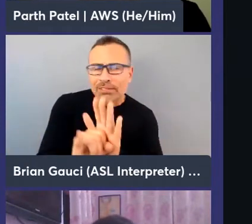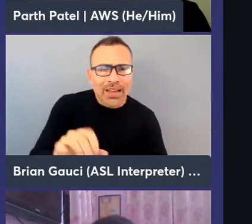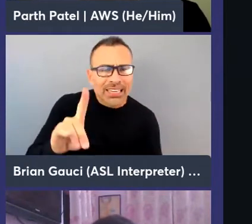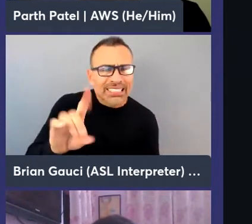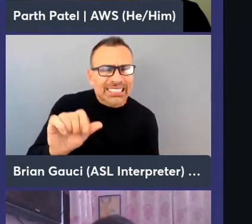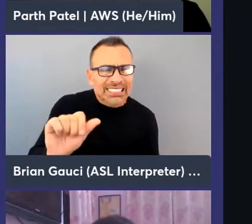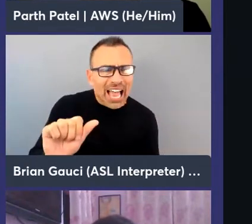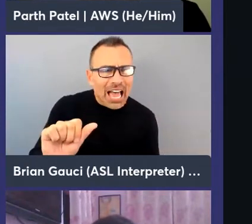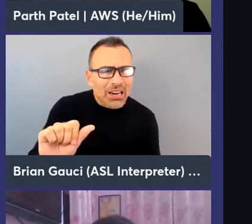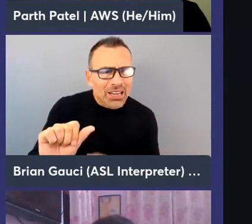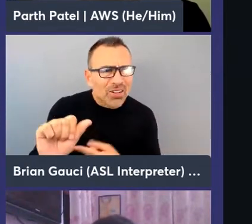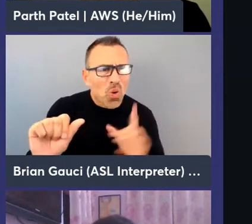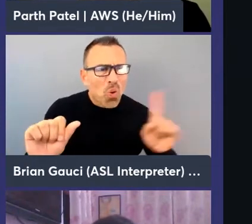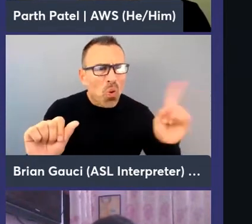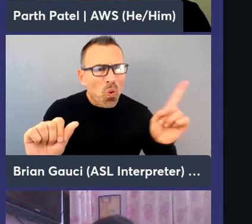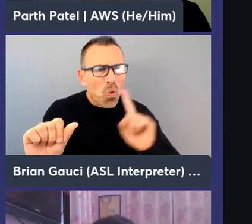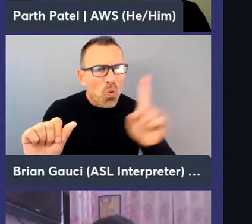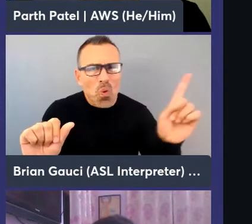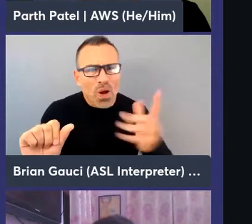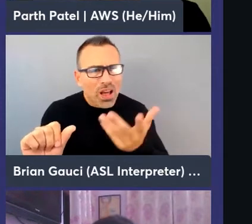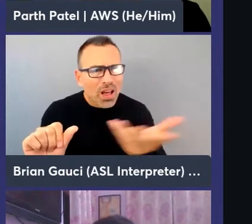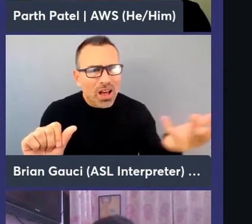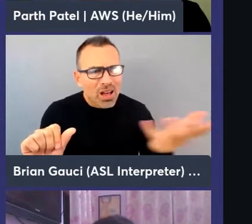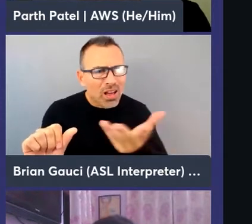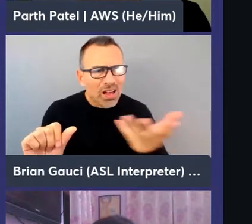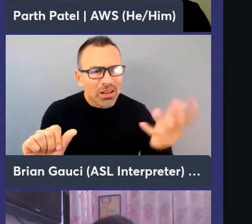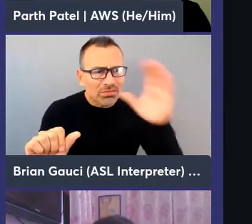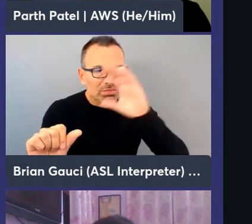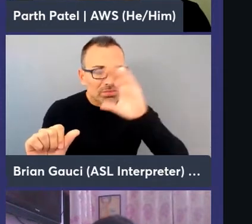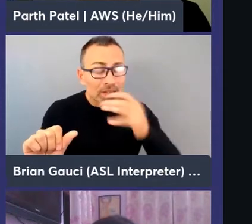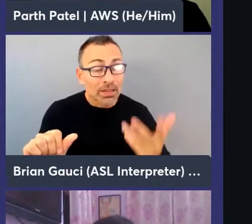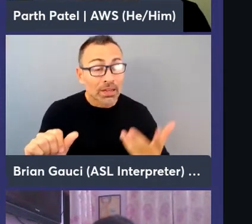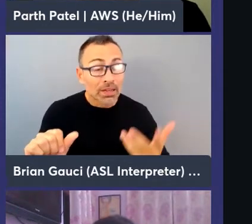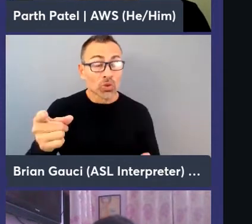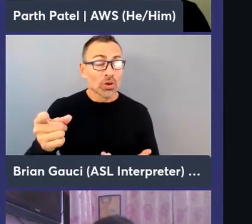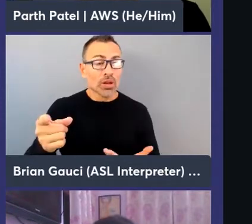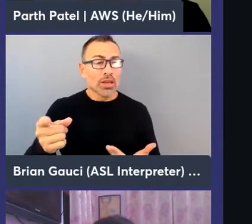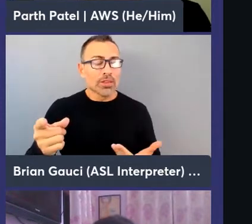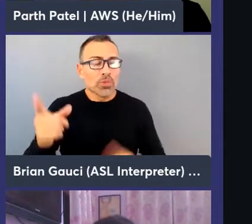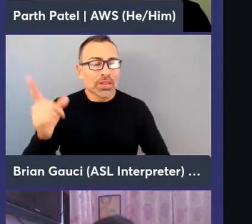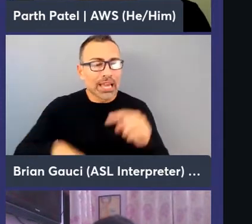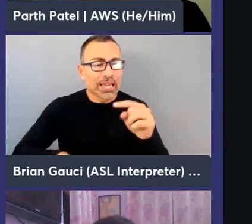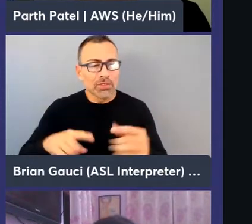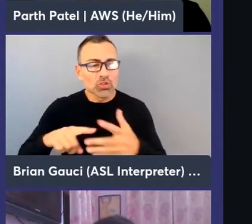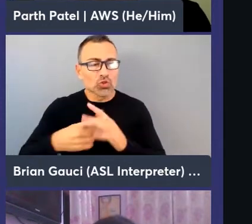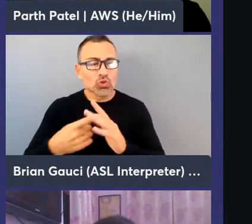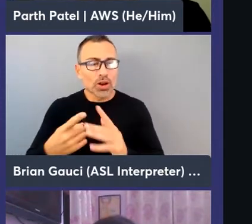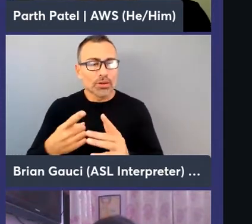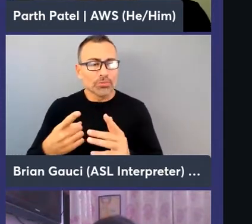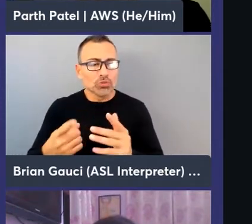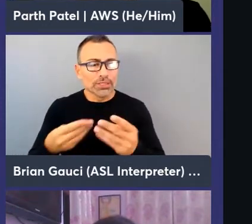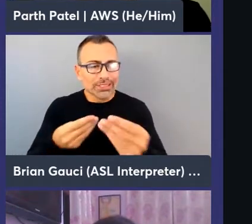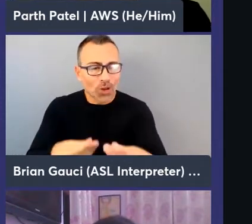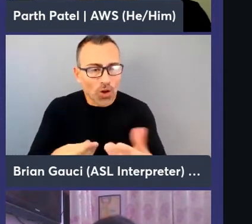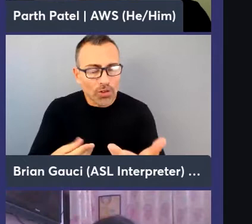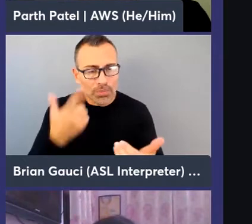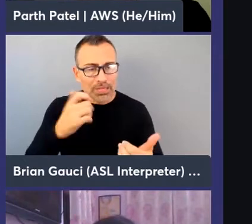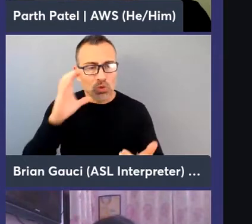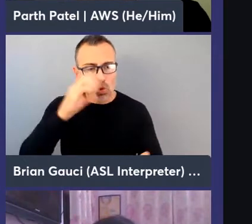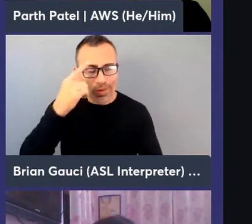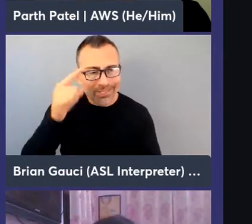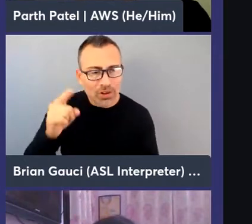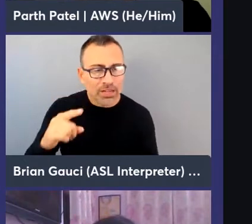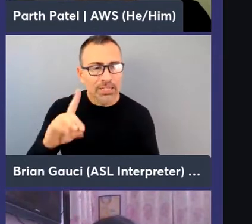and that is not even started and start getting the impact. So that is what we are trying to overcome for